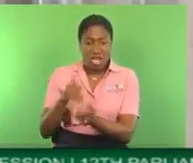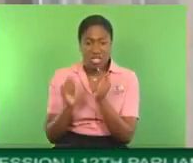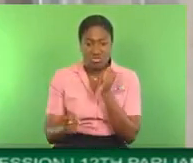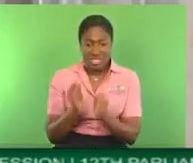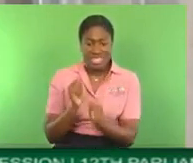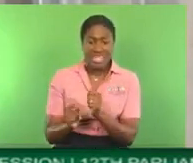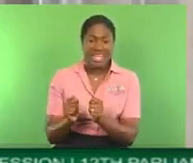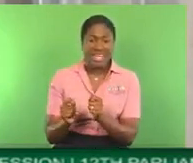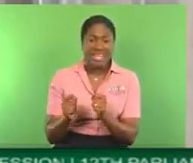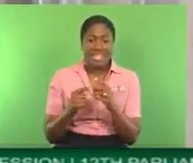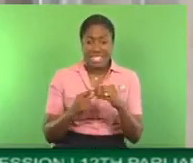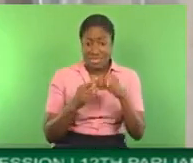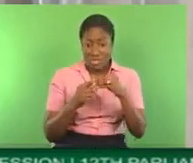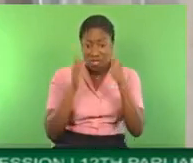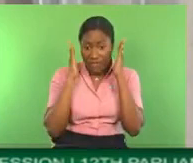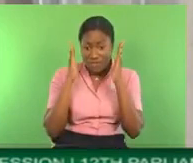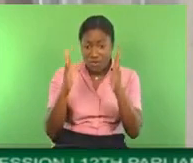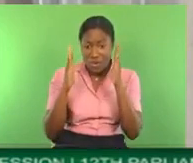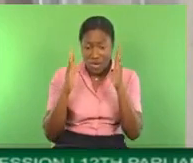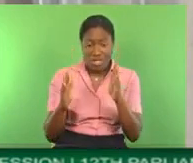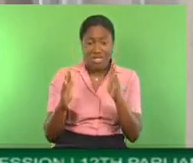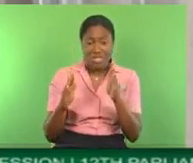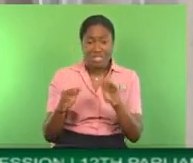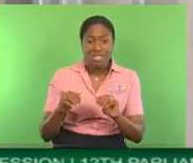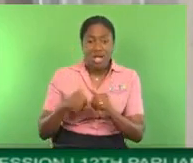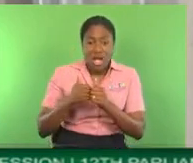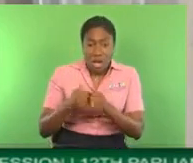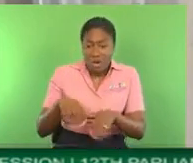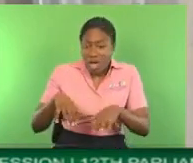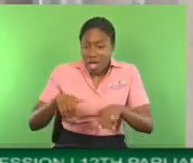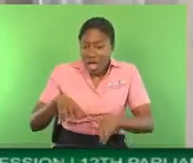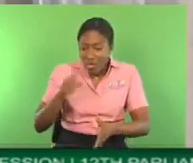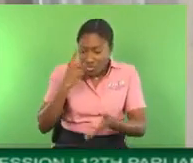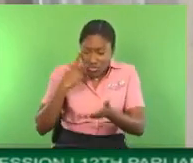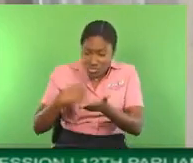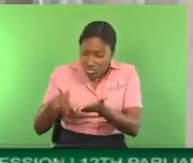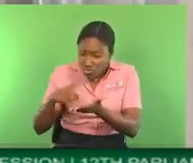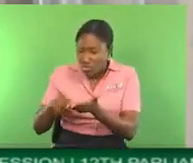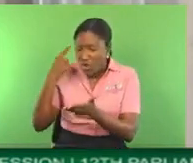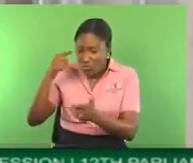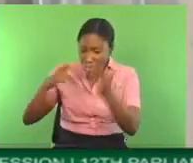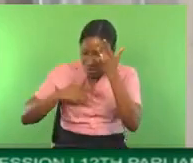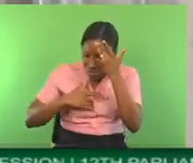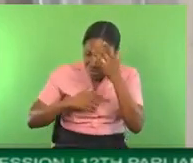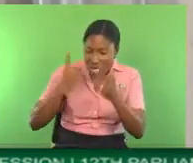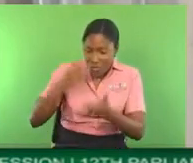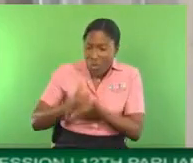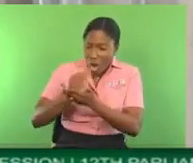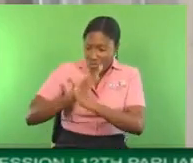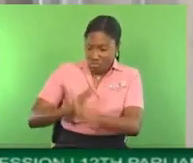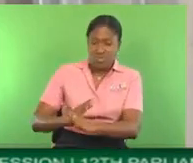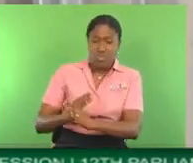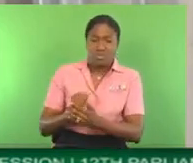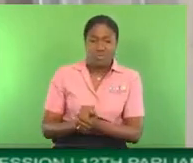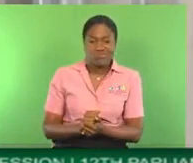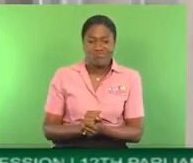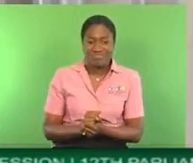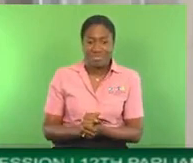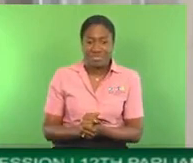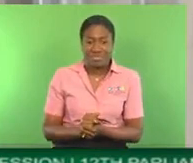and especially focusing in primary health care. I'm sure my colleague from Shogunas West would love to hear that.